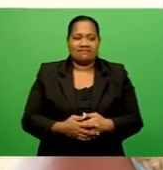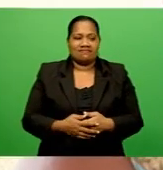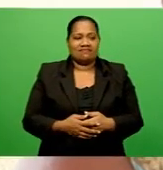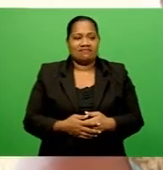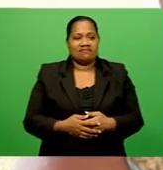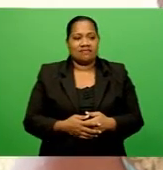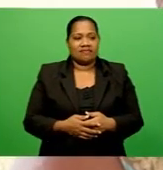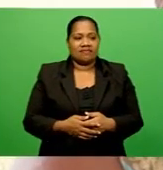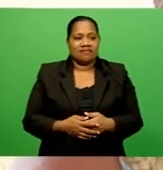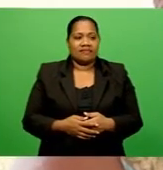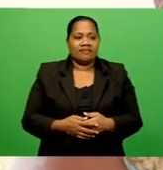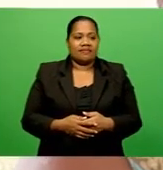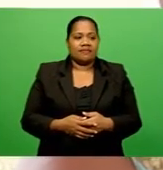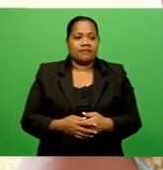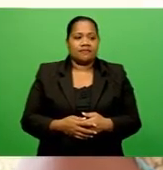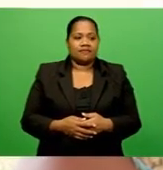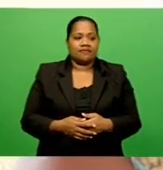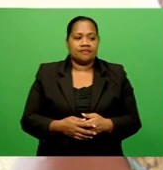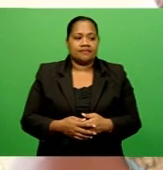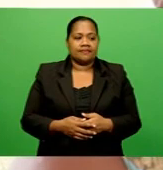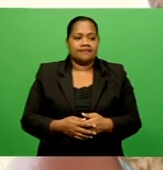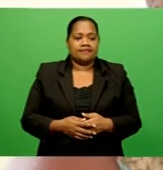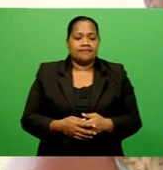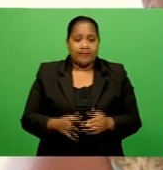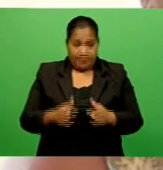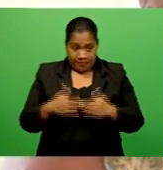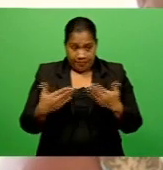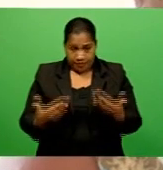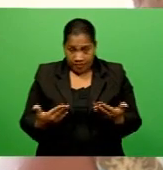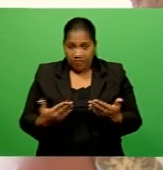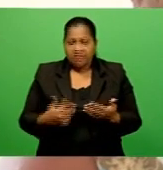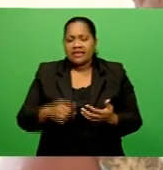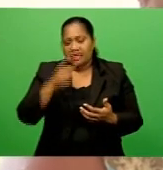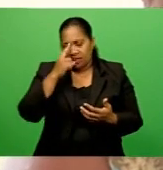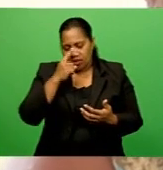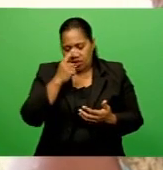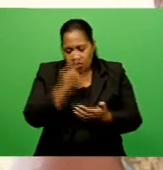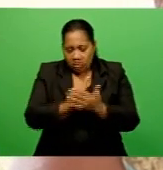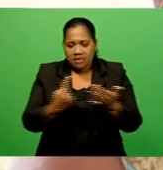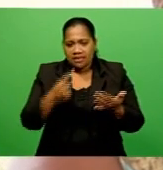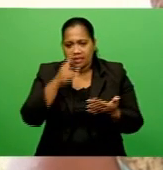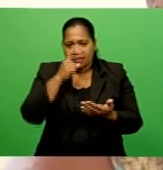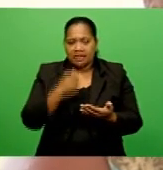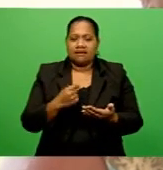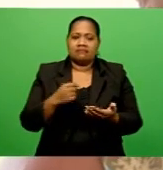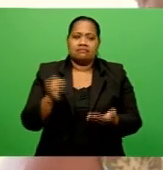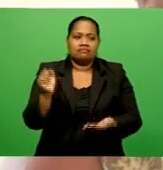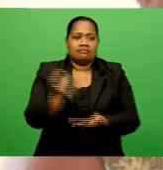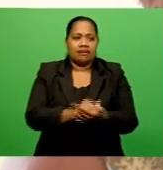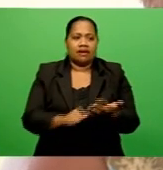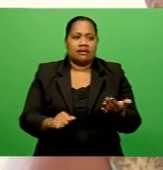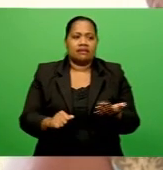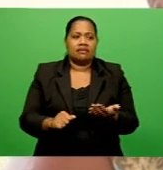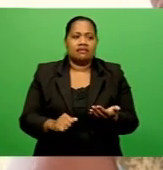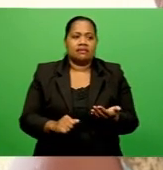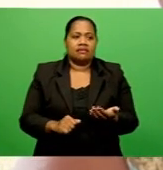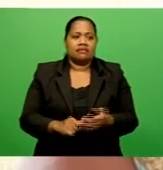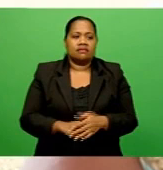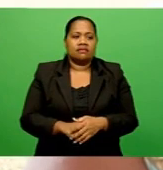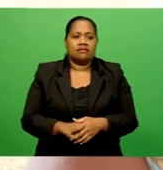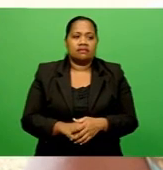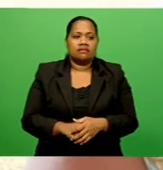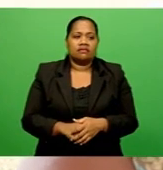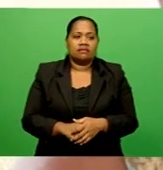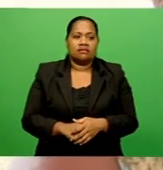Right now, we only have afford to buy for 2 of